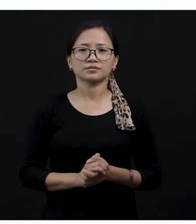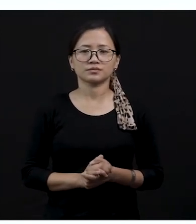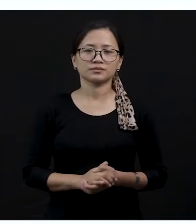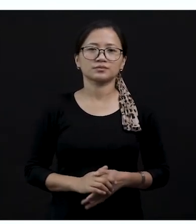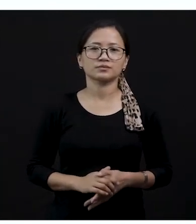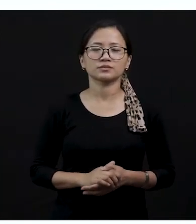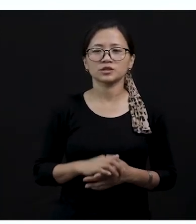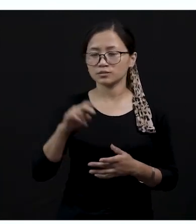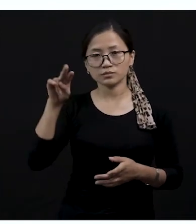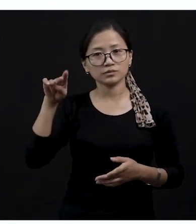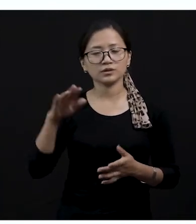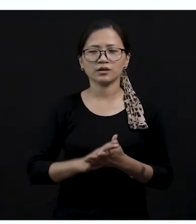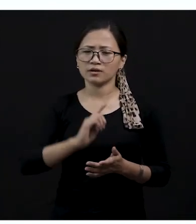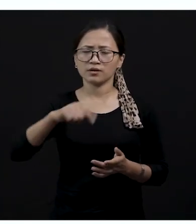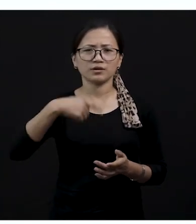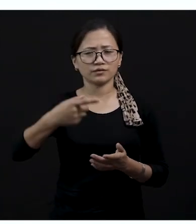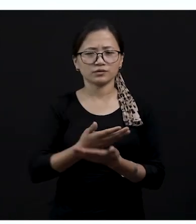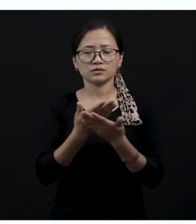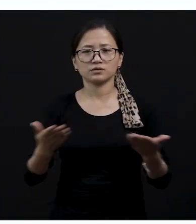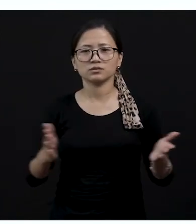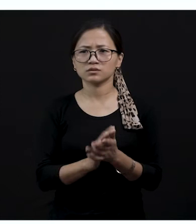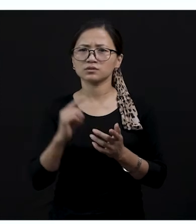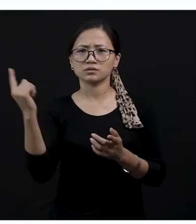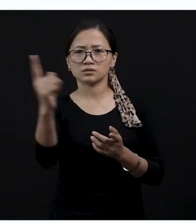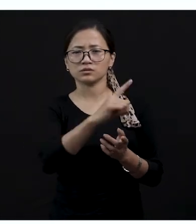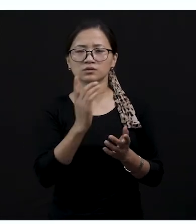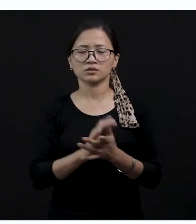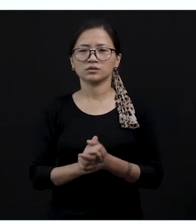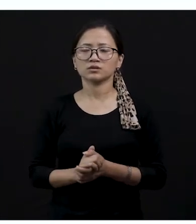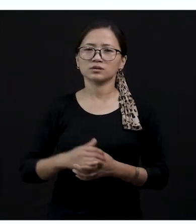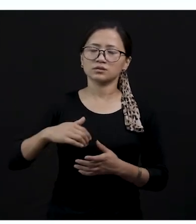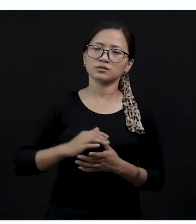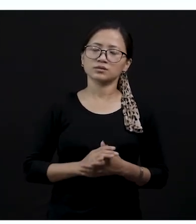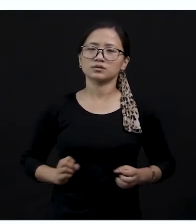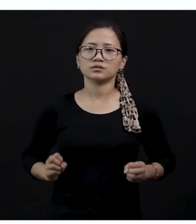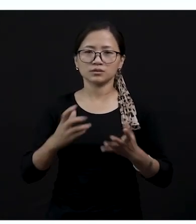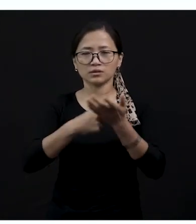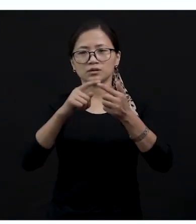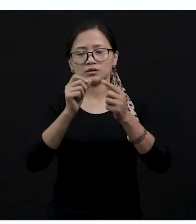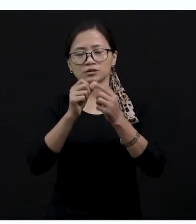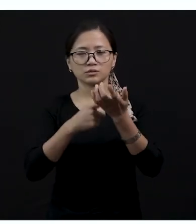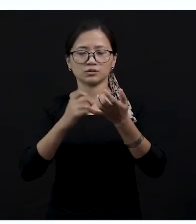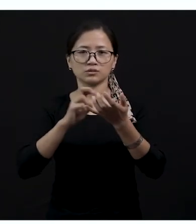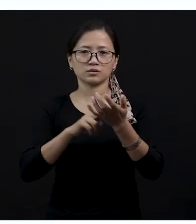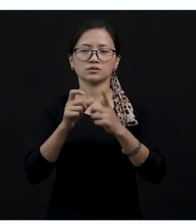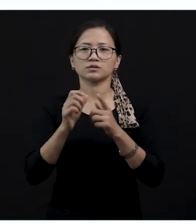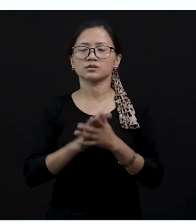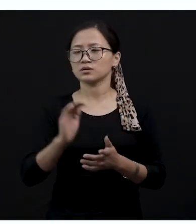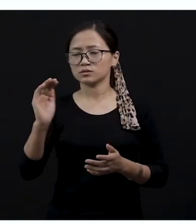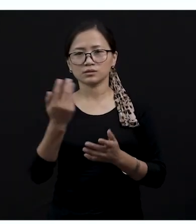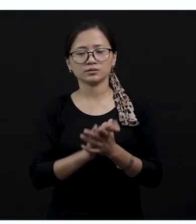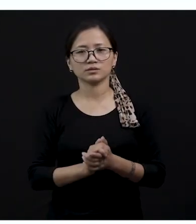means everything there, all the surroundings started to respond in one or the other way. Some started laughing,